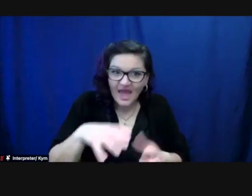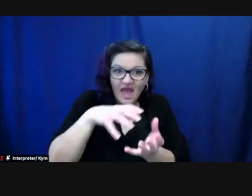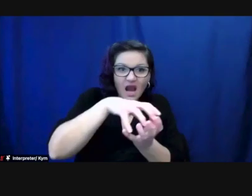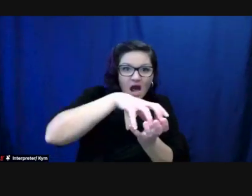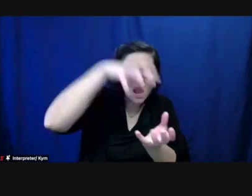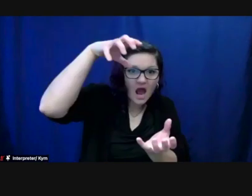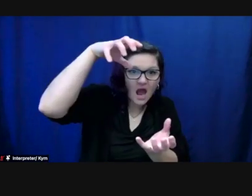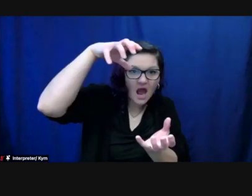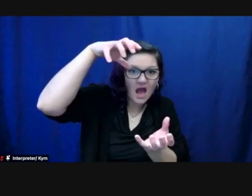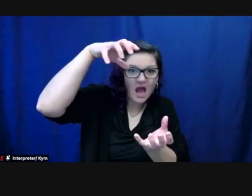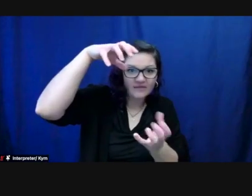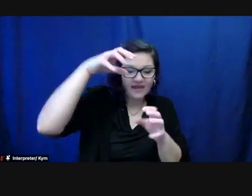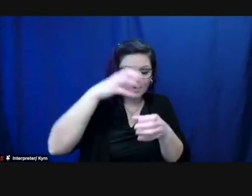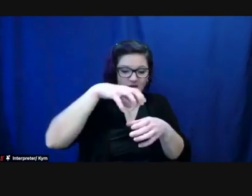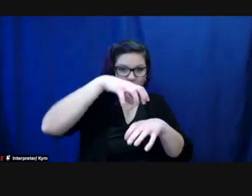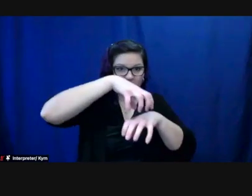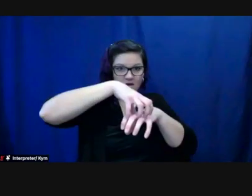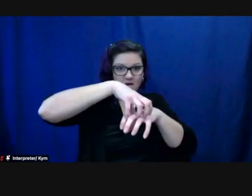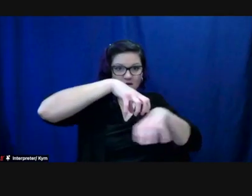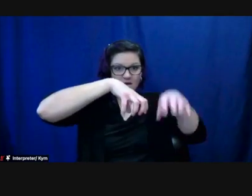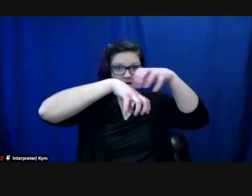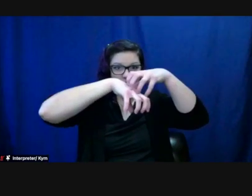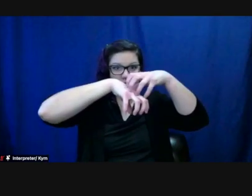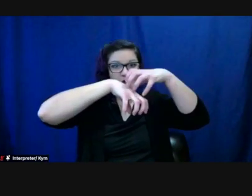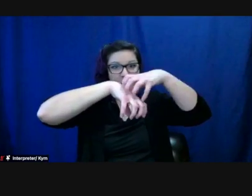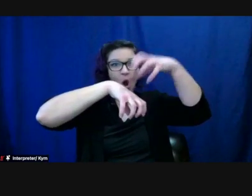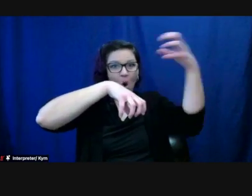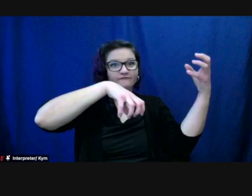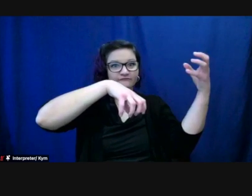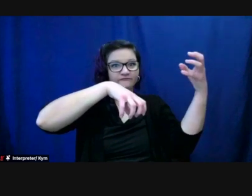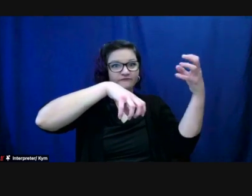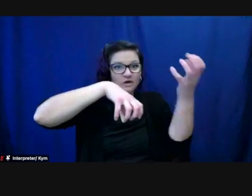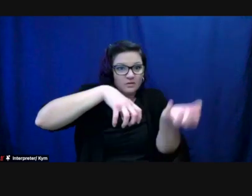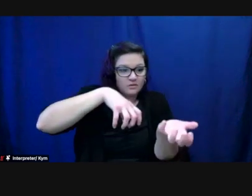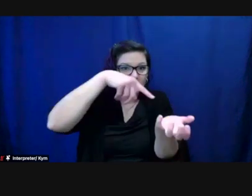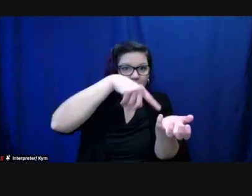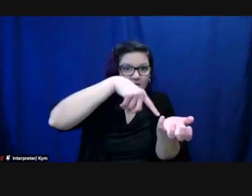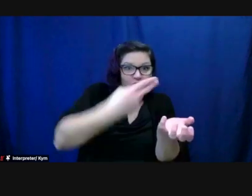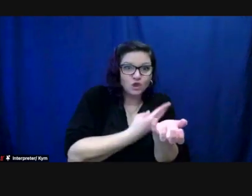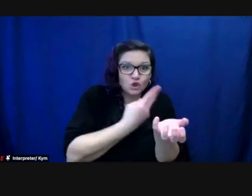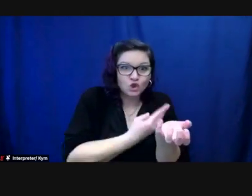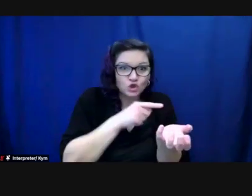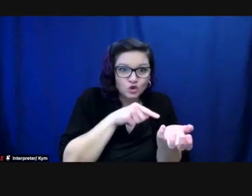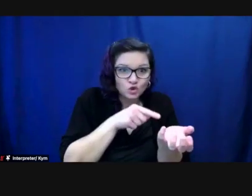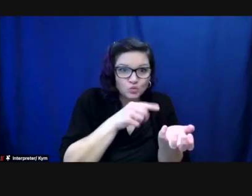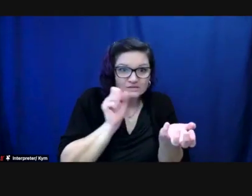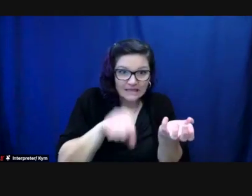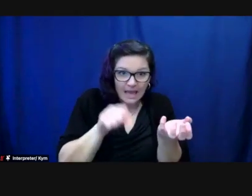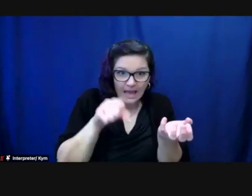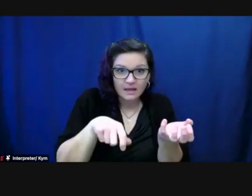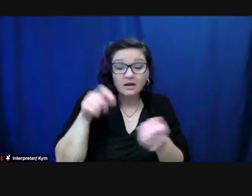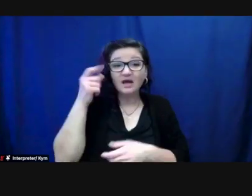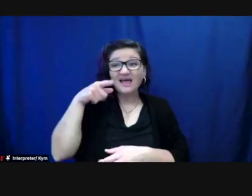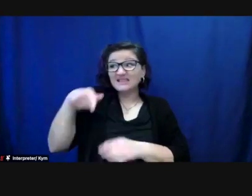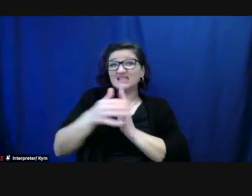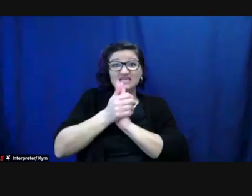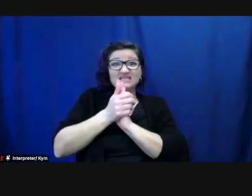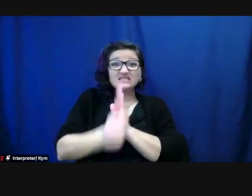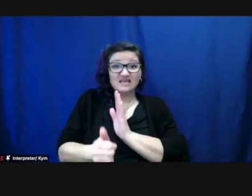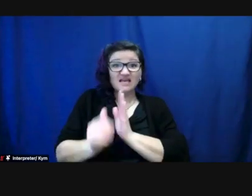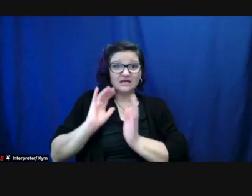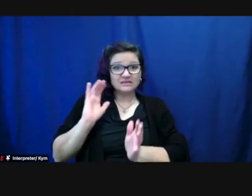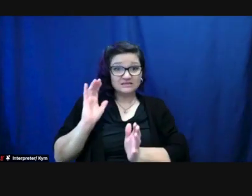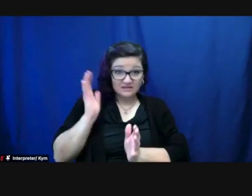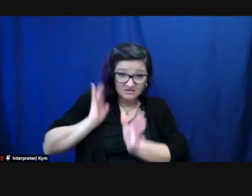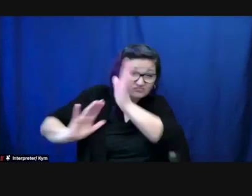use each one. And this is something and a trait that, and a skill that our ancestors